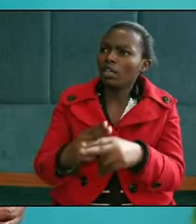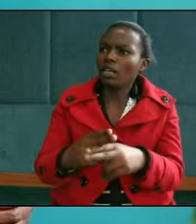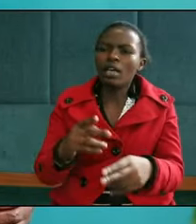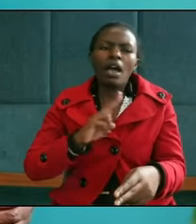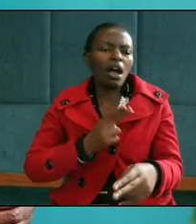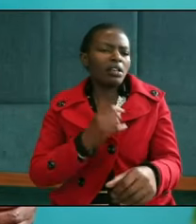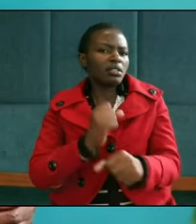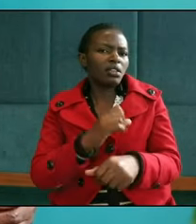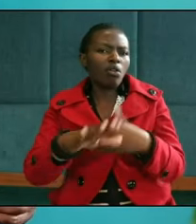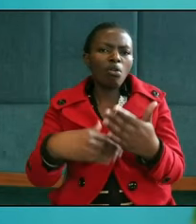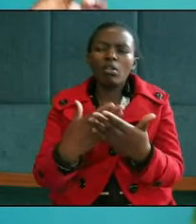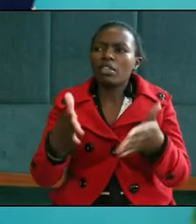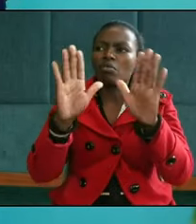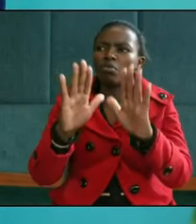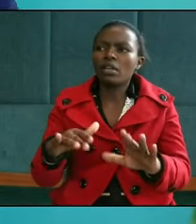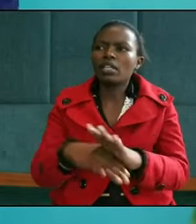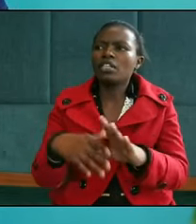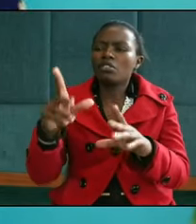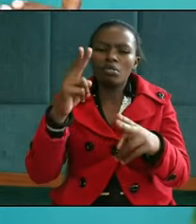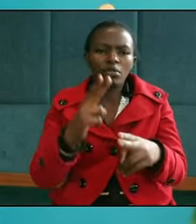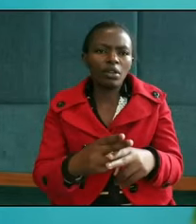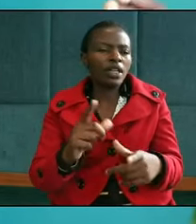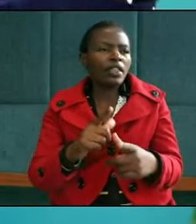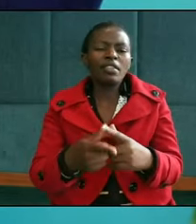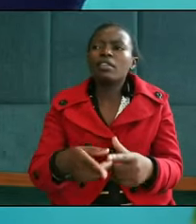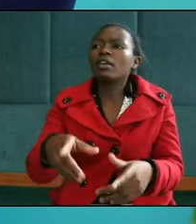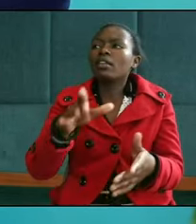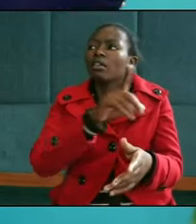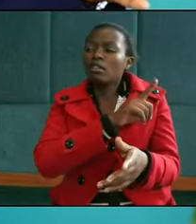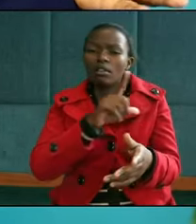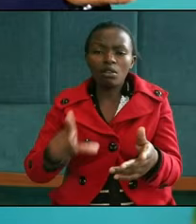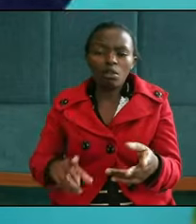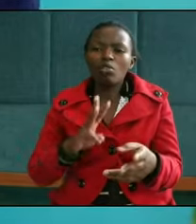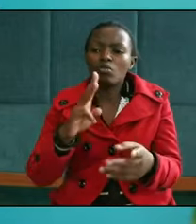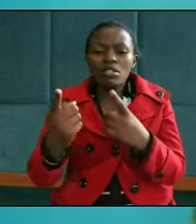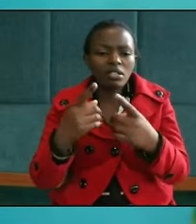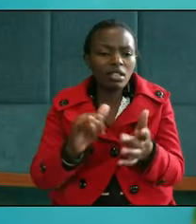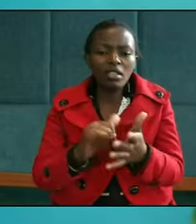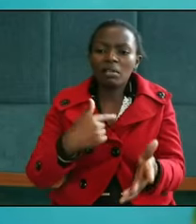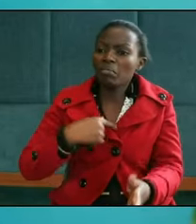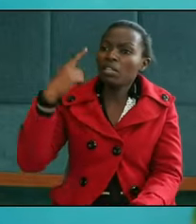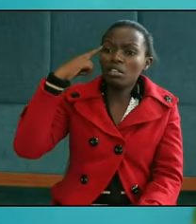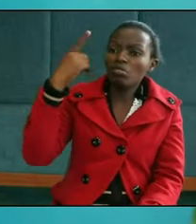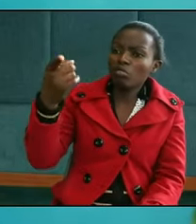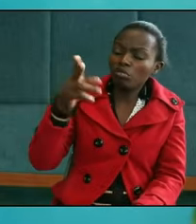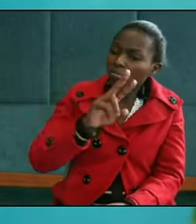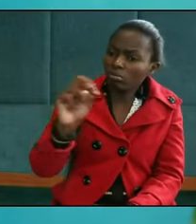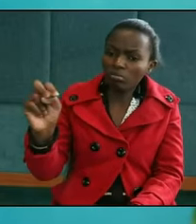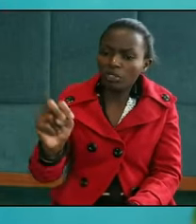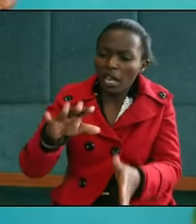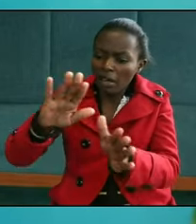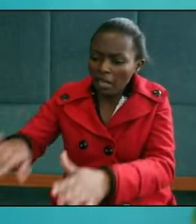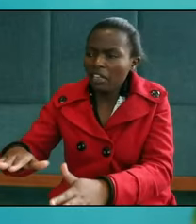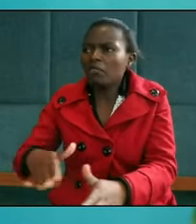in your name?'" Verse 23, "And I will declare to them, 'I never knew you. Depart from me, you who